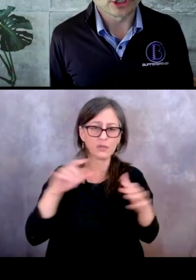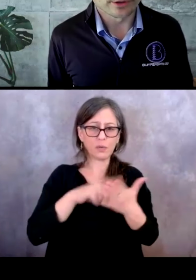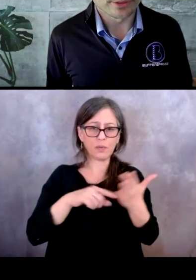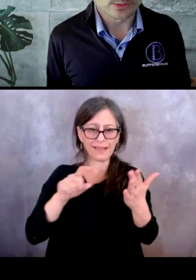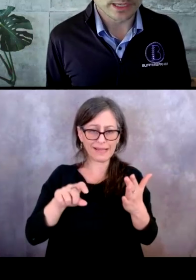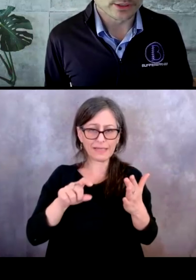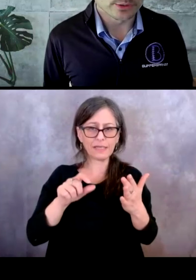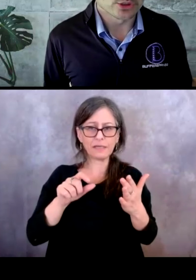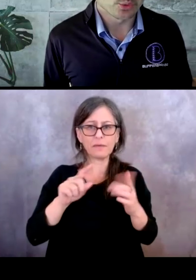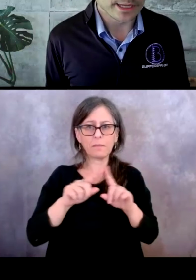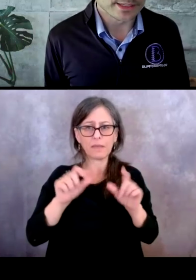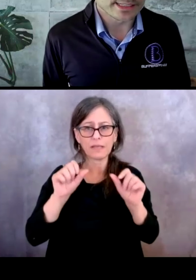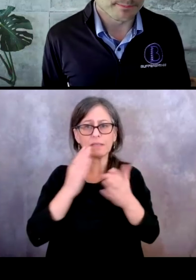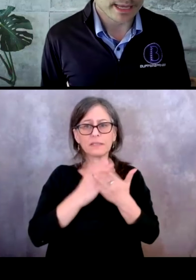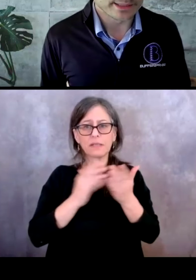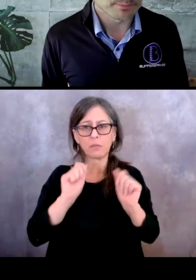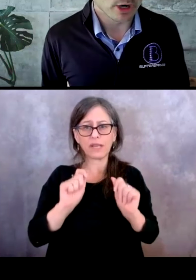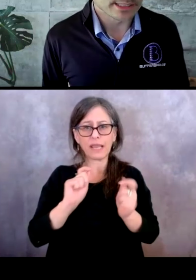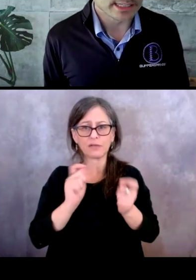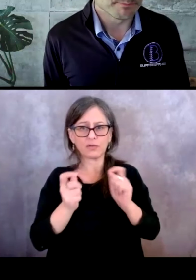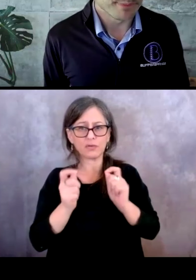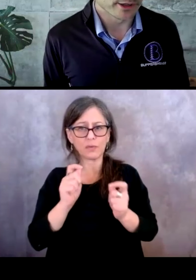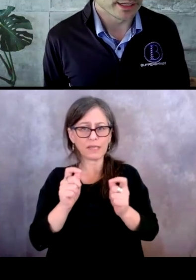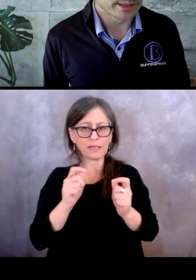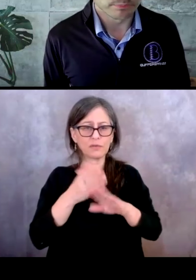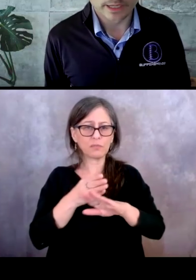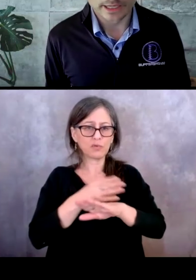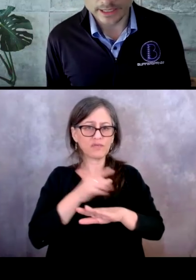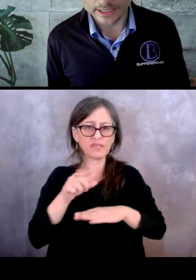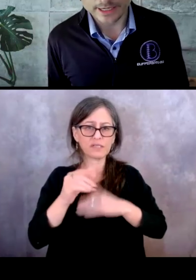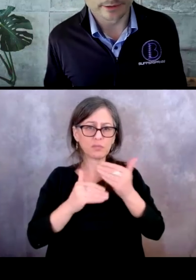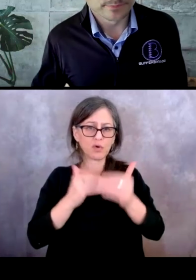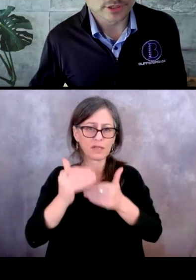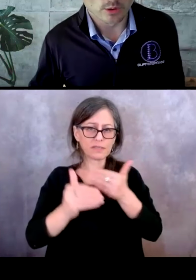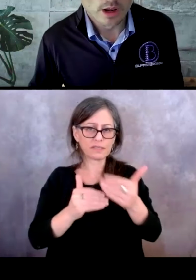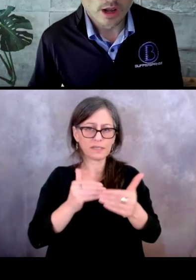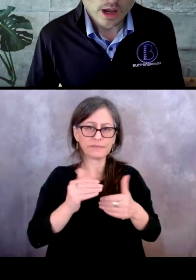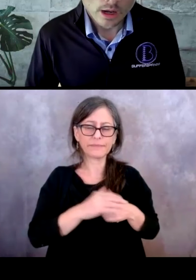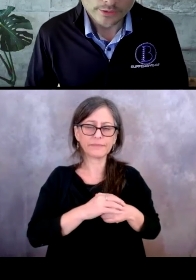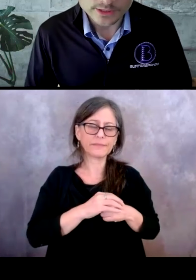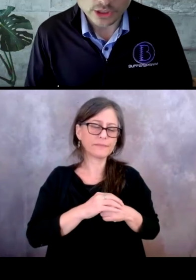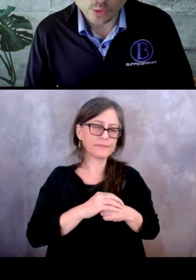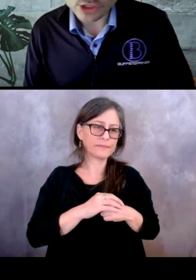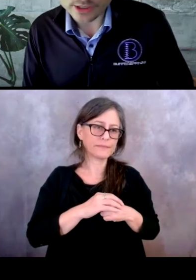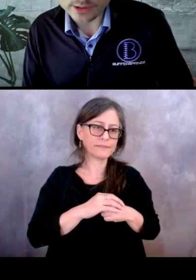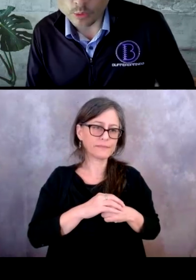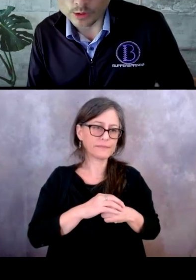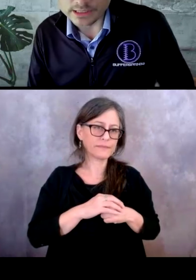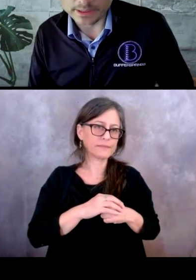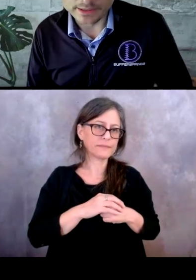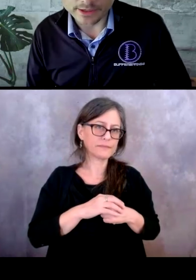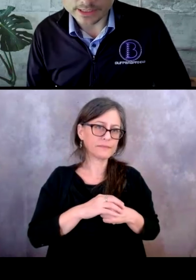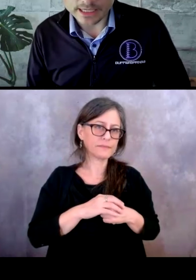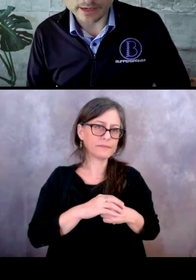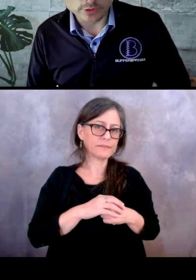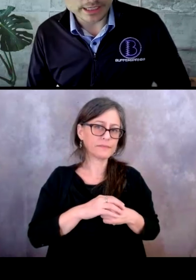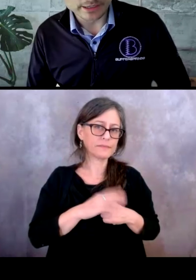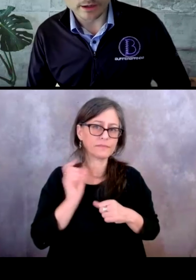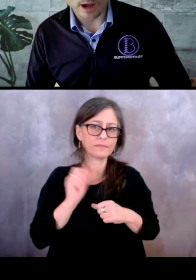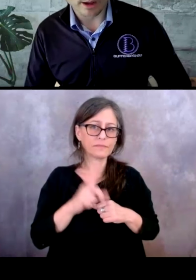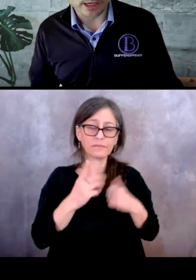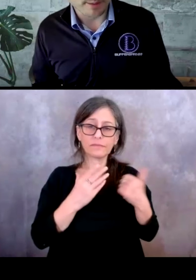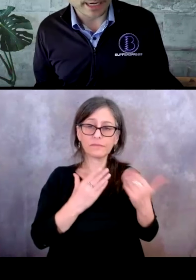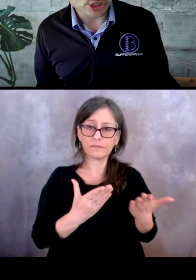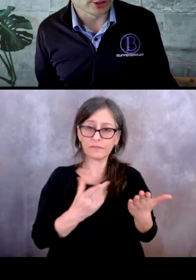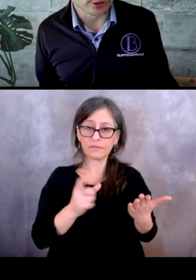but there are certain things that we can do to tweak this to make this process better in here. So there was a question or something in there that said if you need